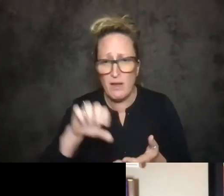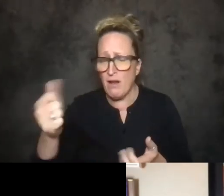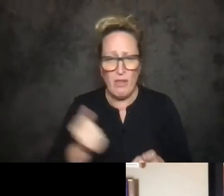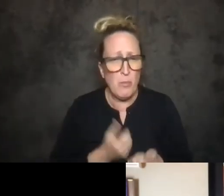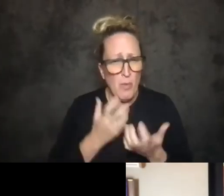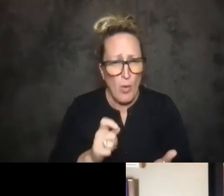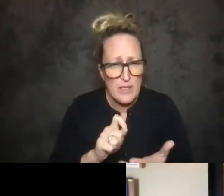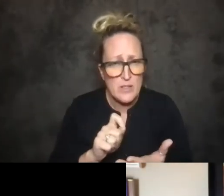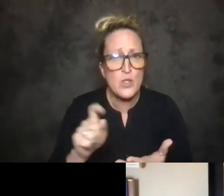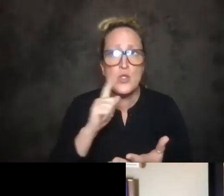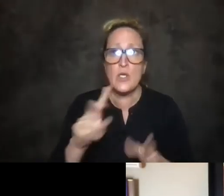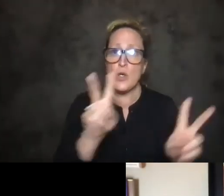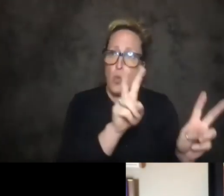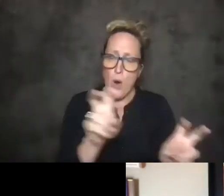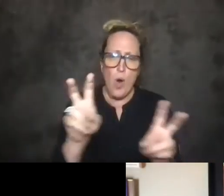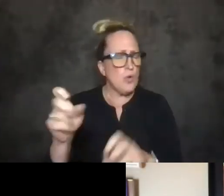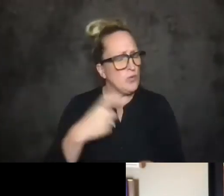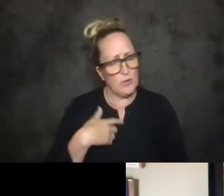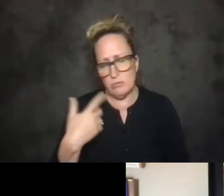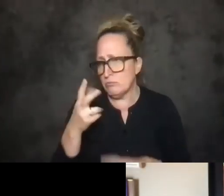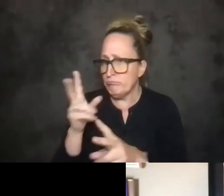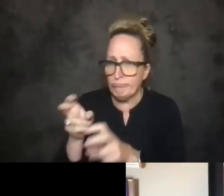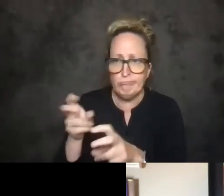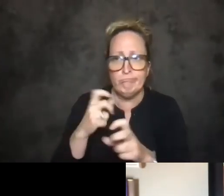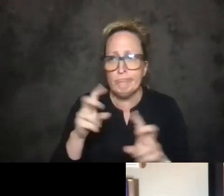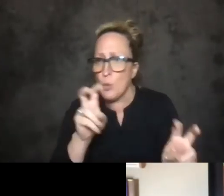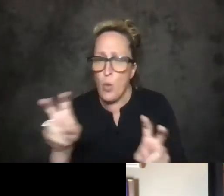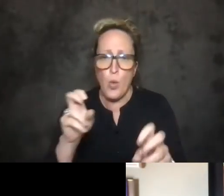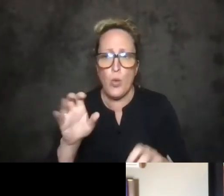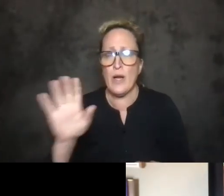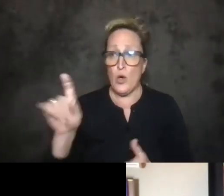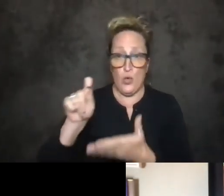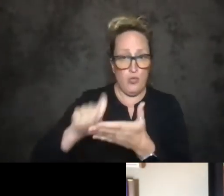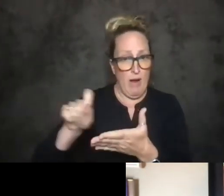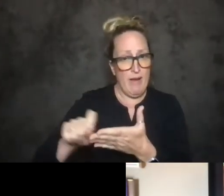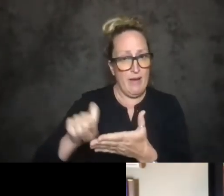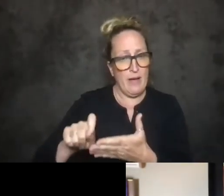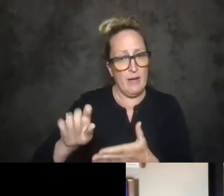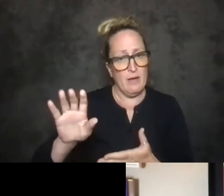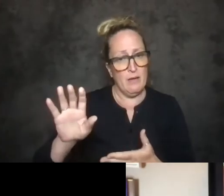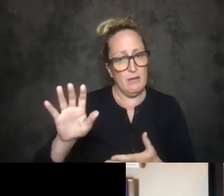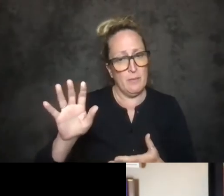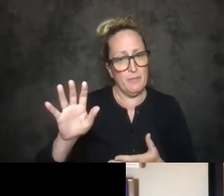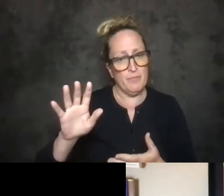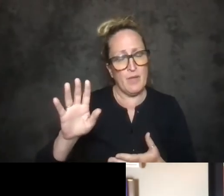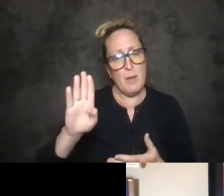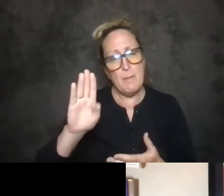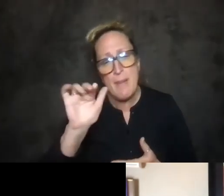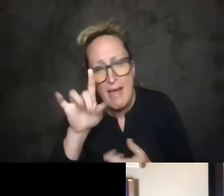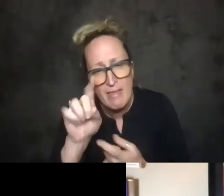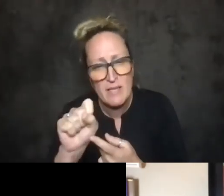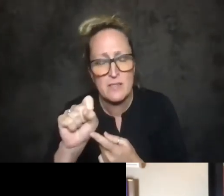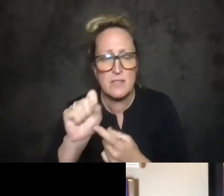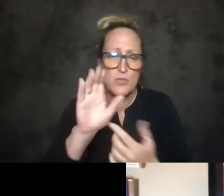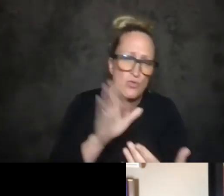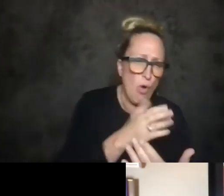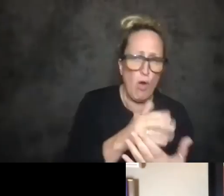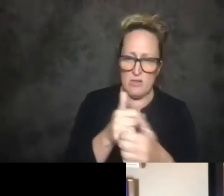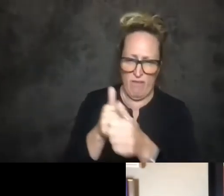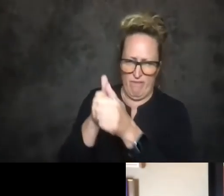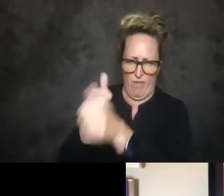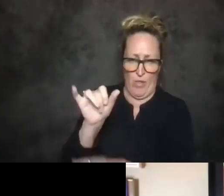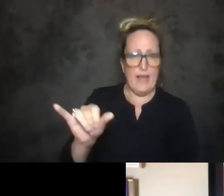who she could quote from, and her writing, her writing of ballads and songs followed that.